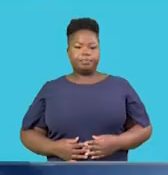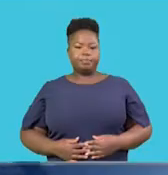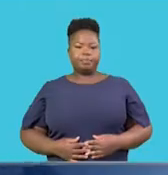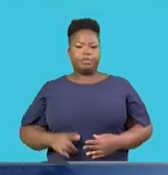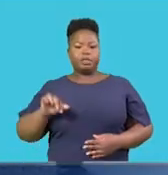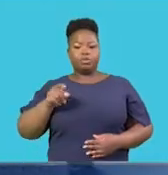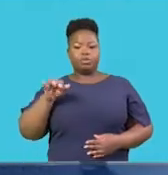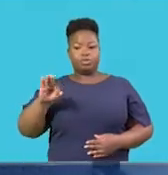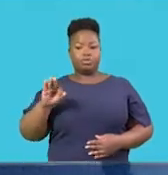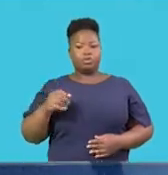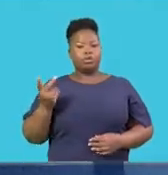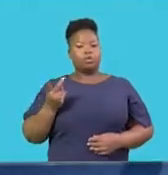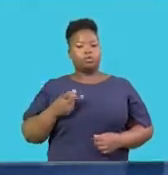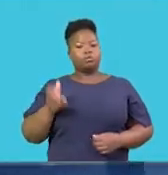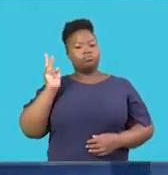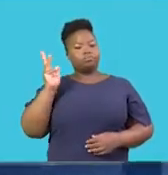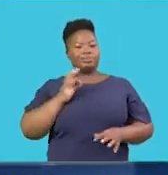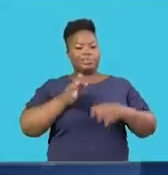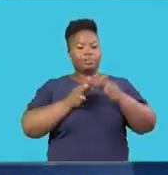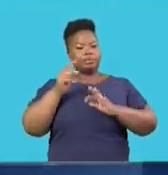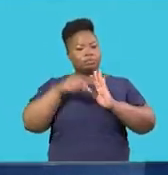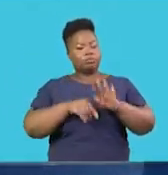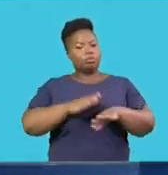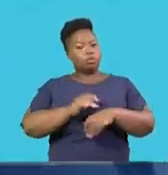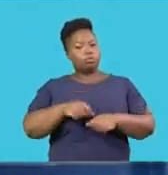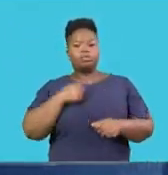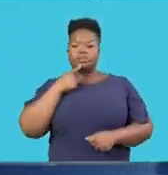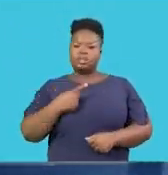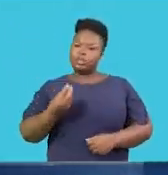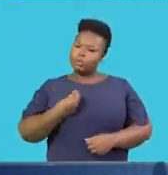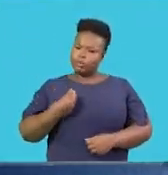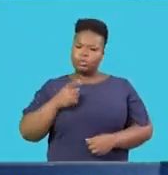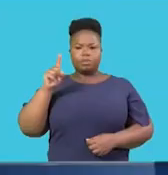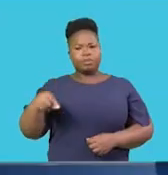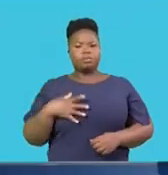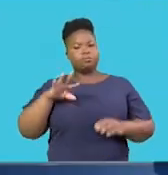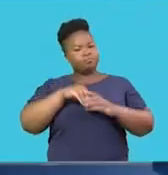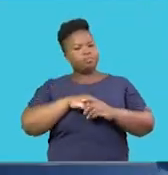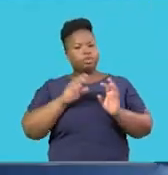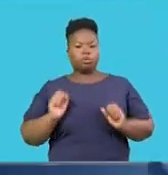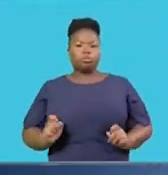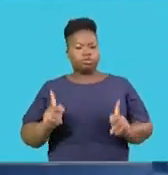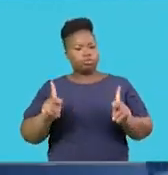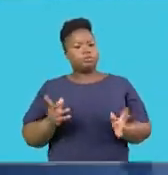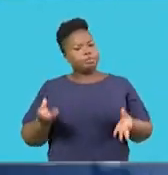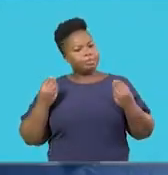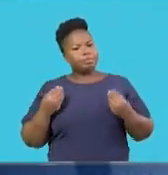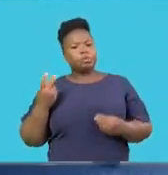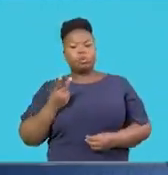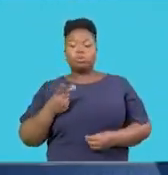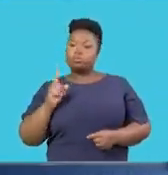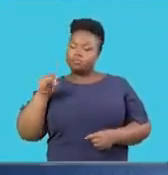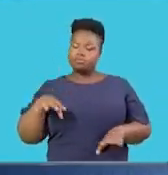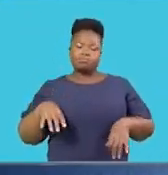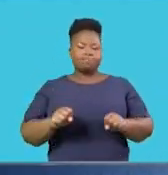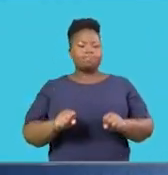ULesufi uqukumbele intetho yakhe ngokumemelela abantu abatsha ukuba bathathe amathuba aza neliphulo bawabambe